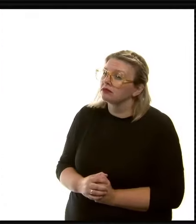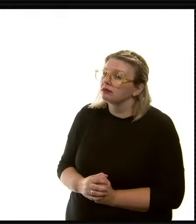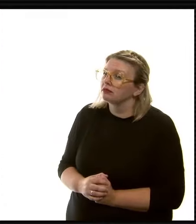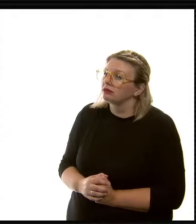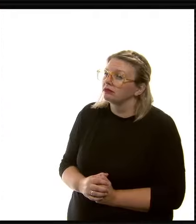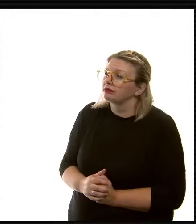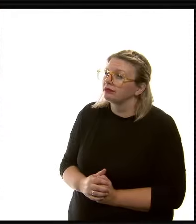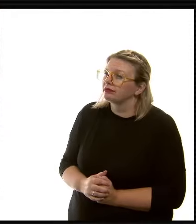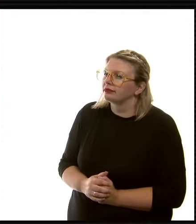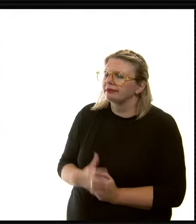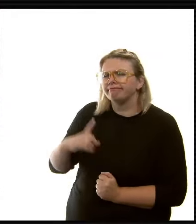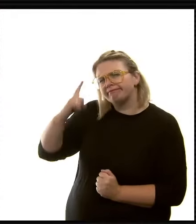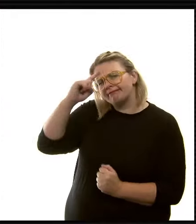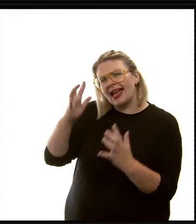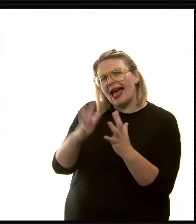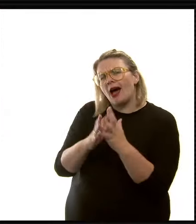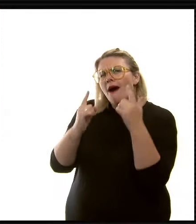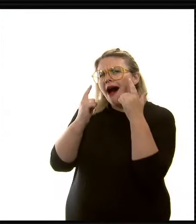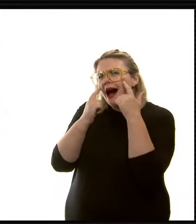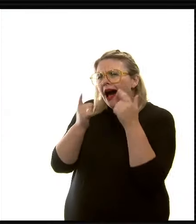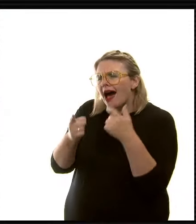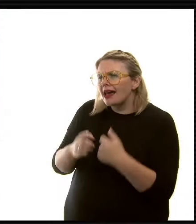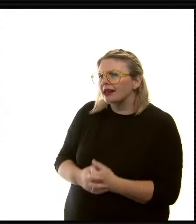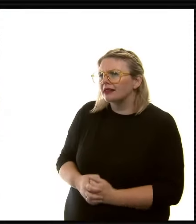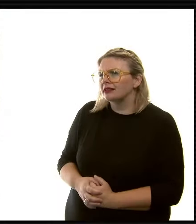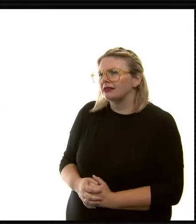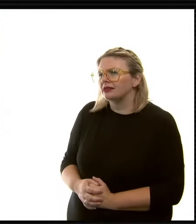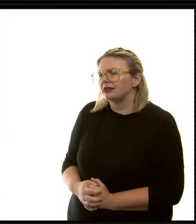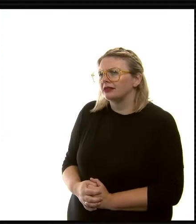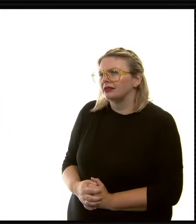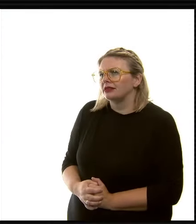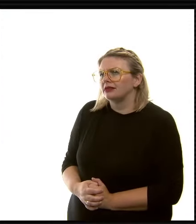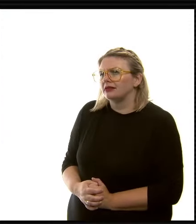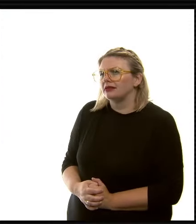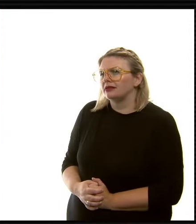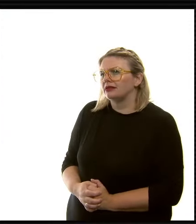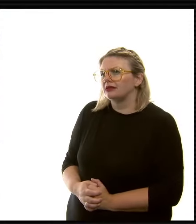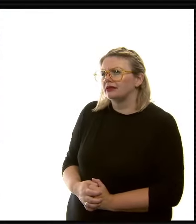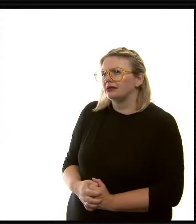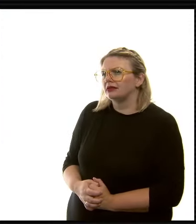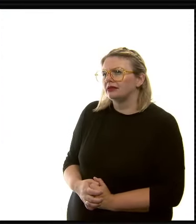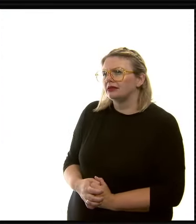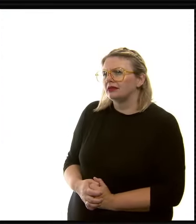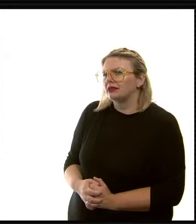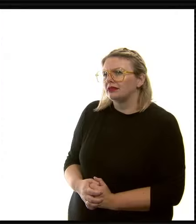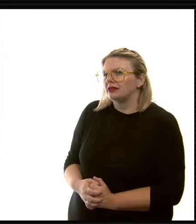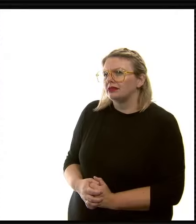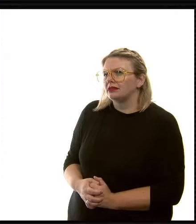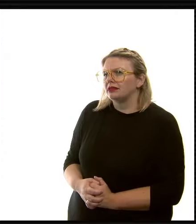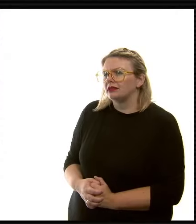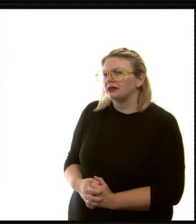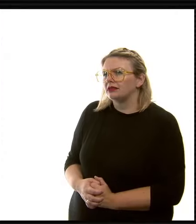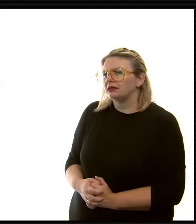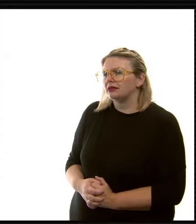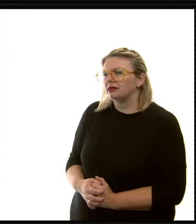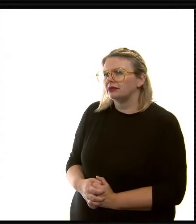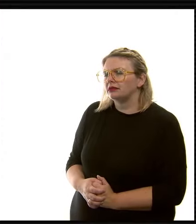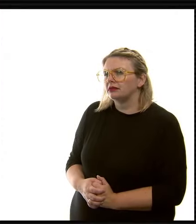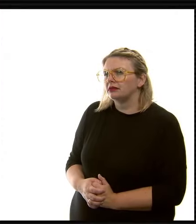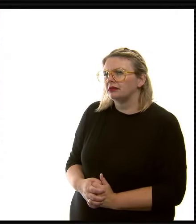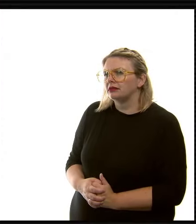the eyes, so some bricks of studs on the side would be good for that. Let's dive in. Stack up some bricks here.